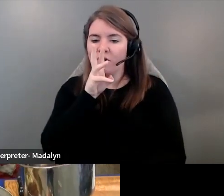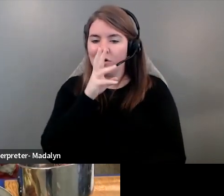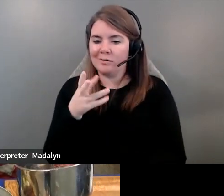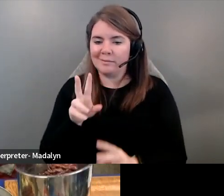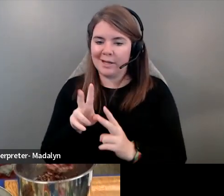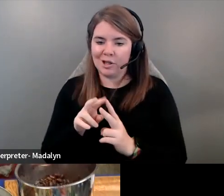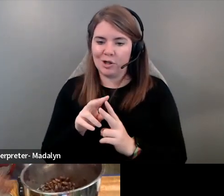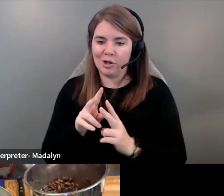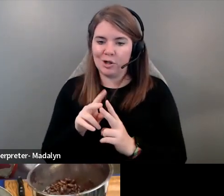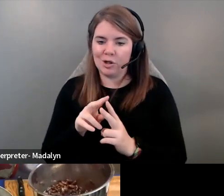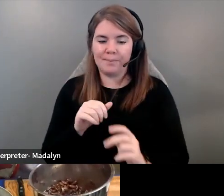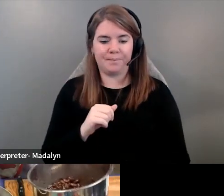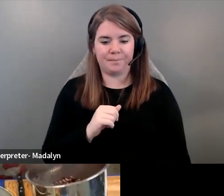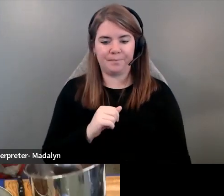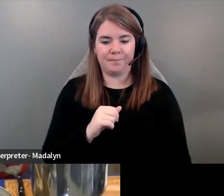can